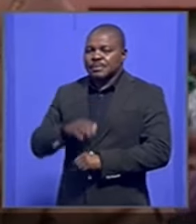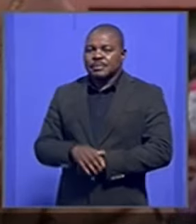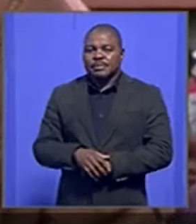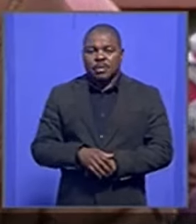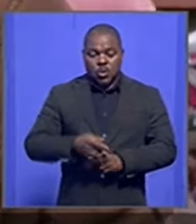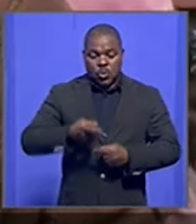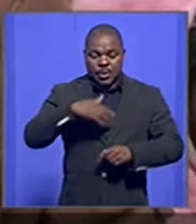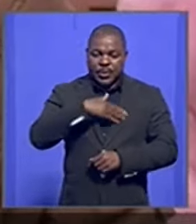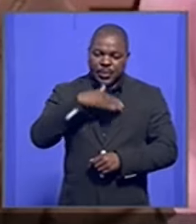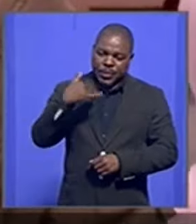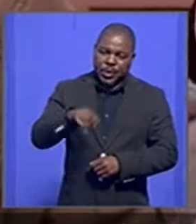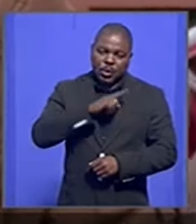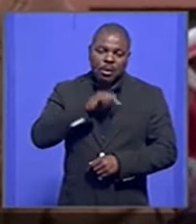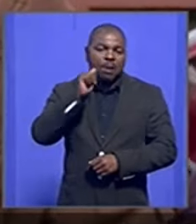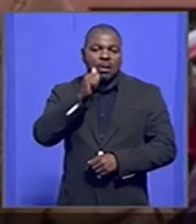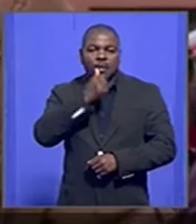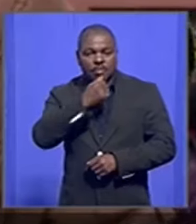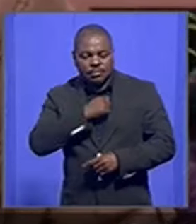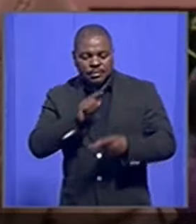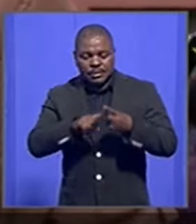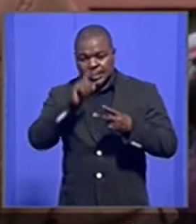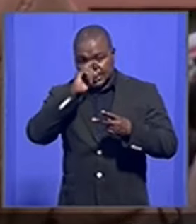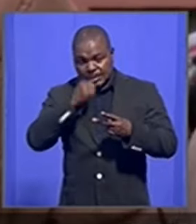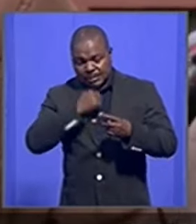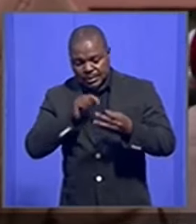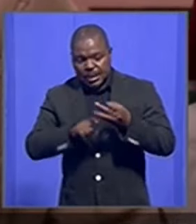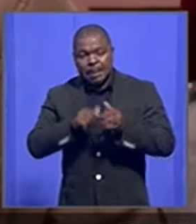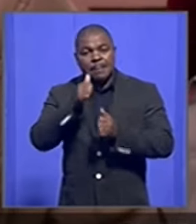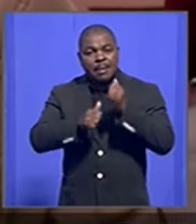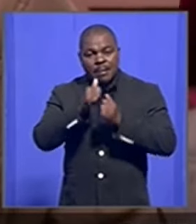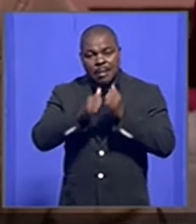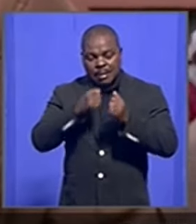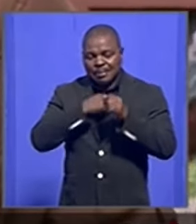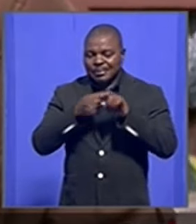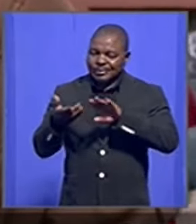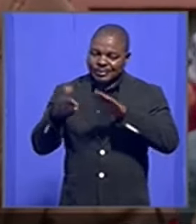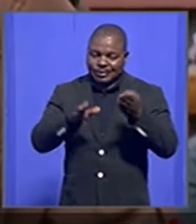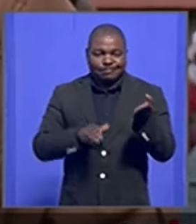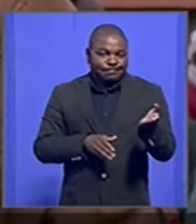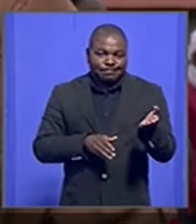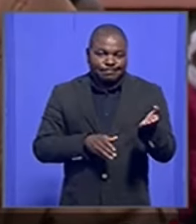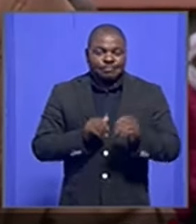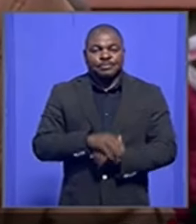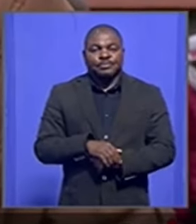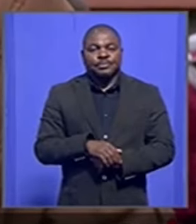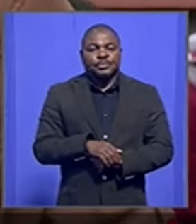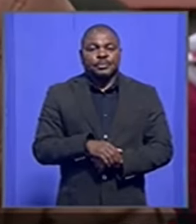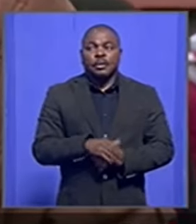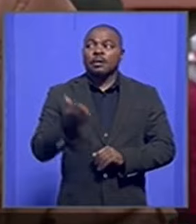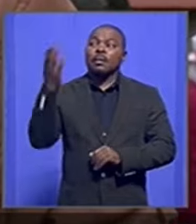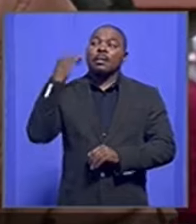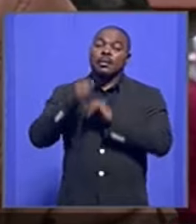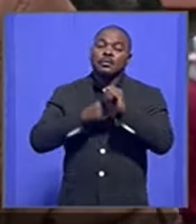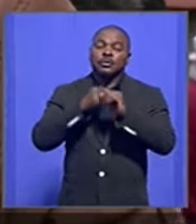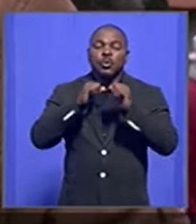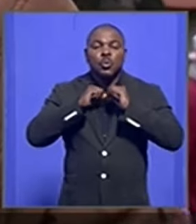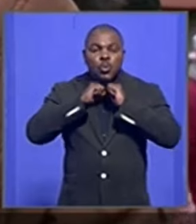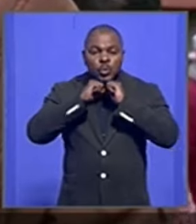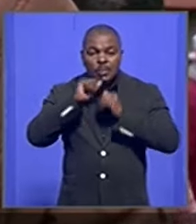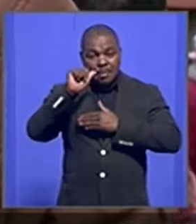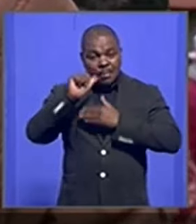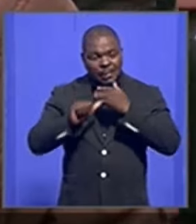is that I lost my aunt, my sister and my brother in this incident. In August last year, we were